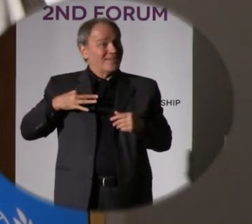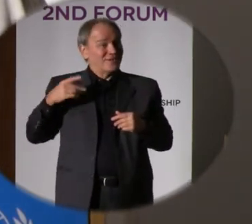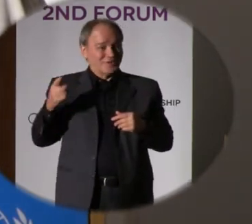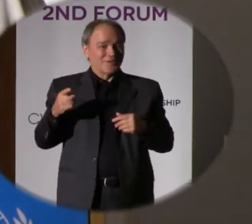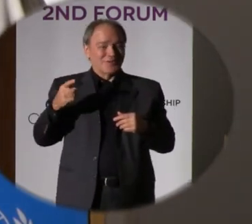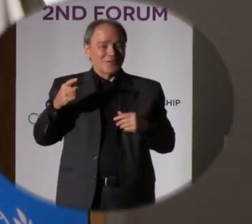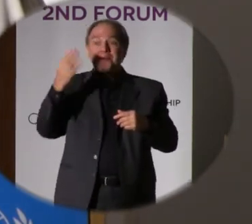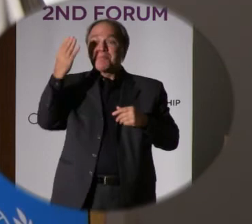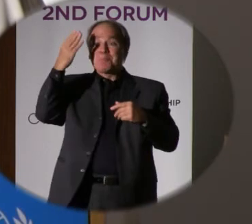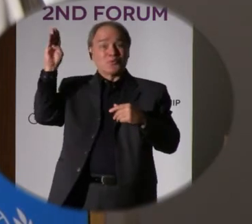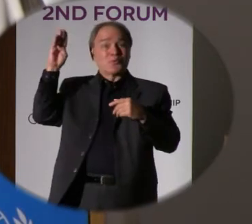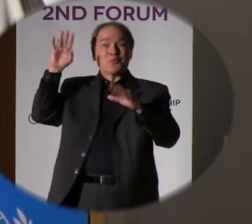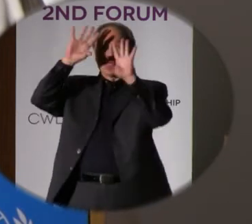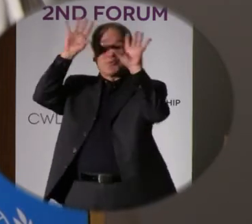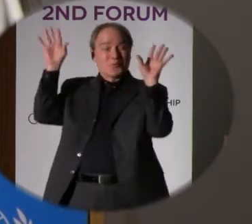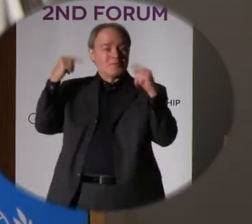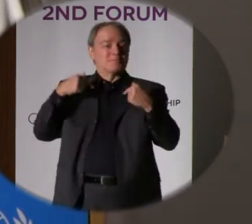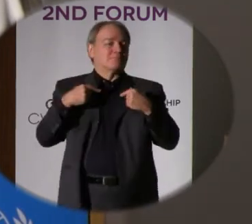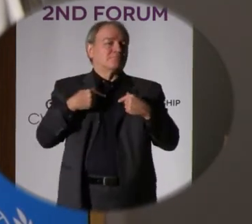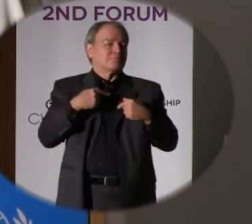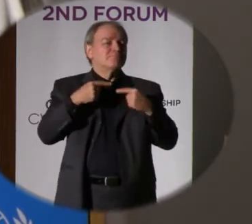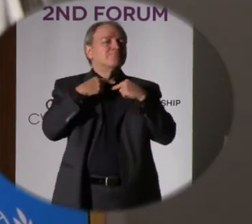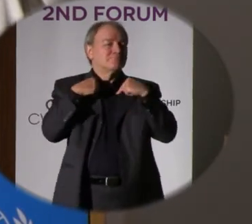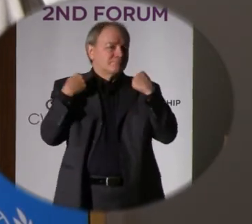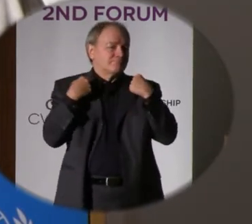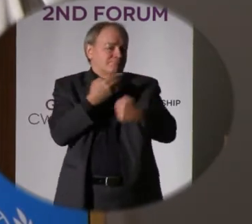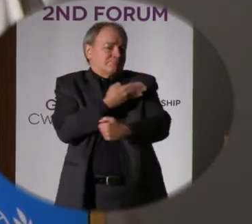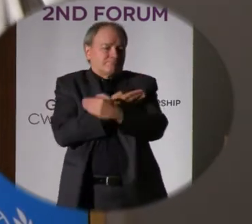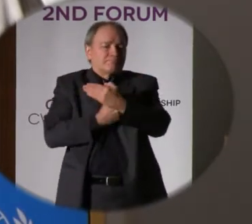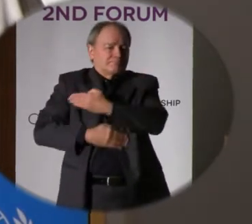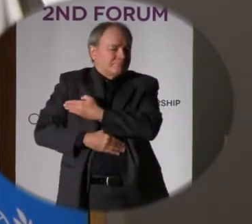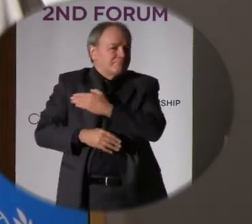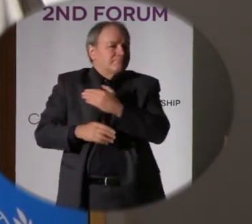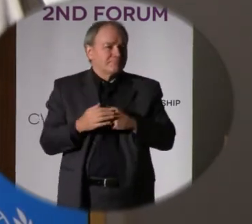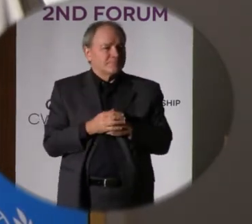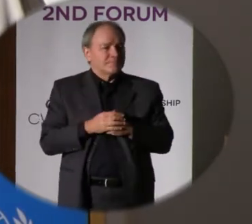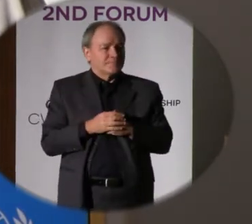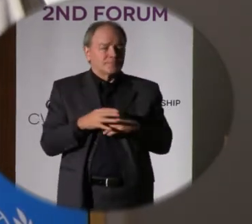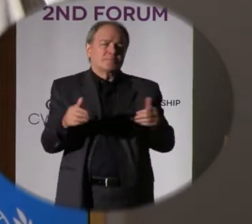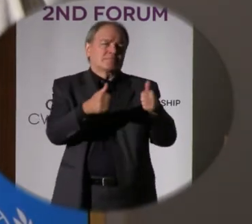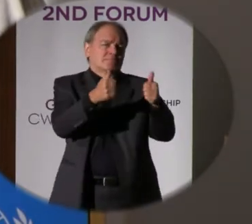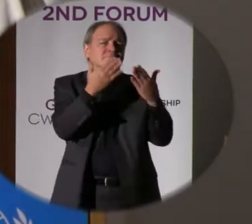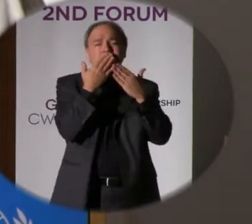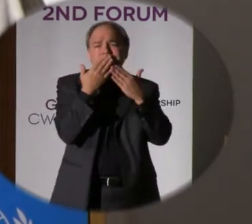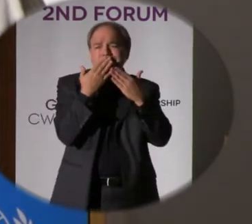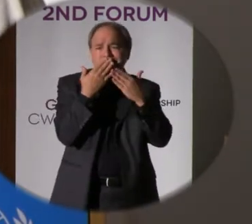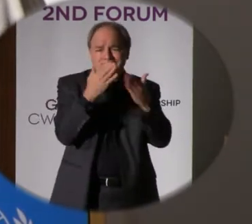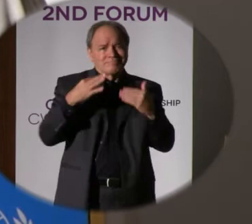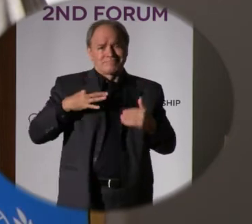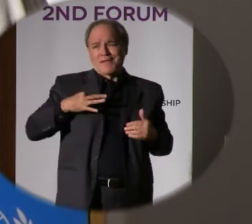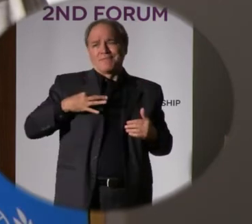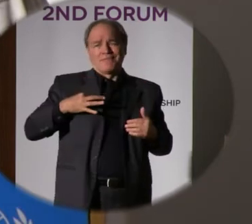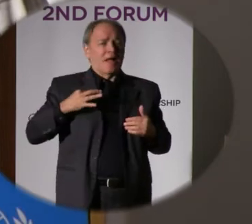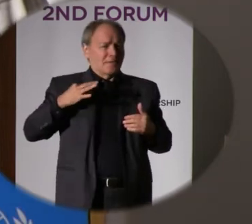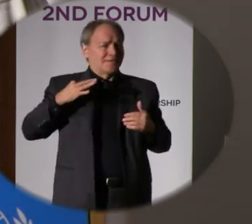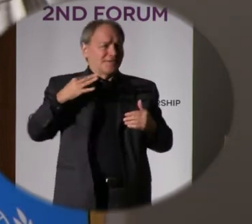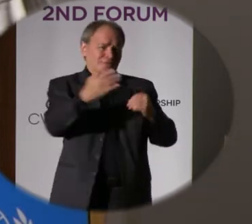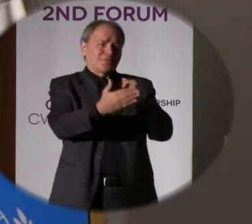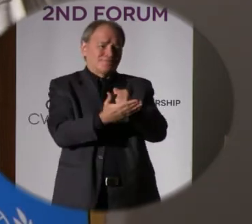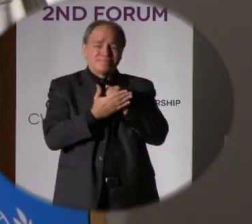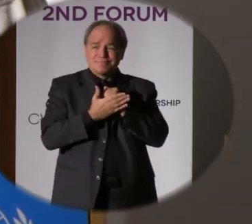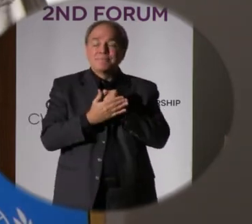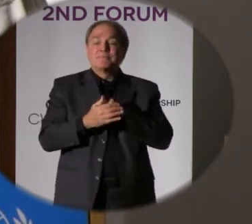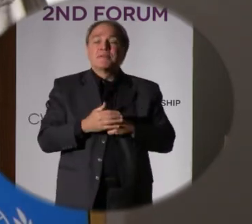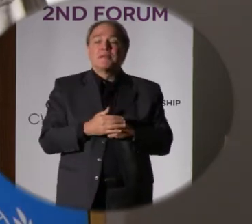We're really fortunate to have the dedicated number of volunteers, and I'm sure you'll appreciate them. And then finally,